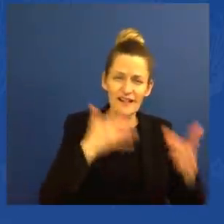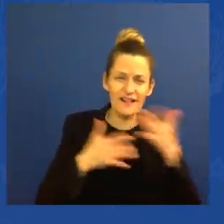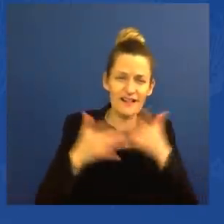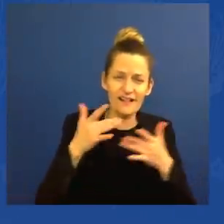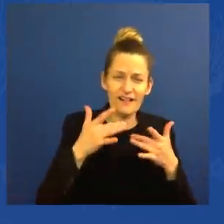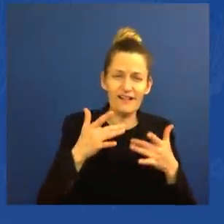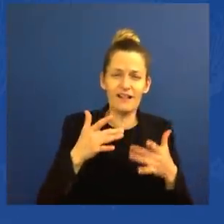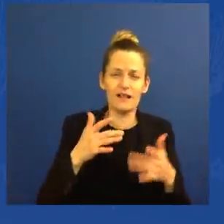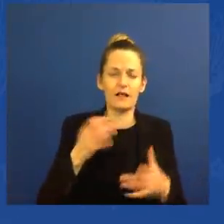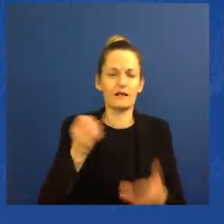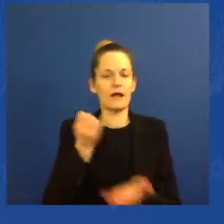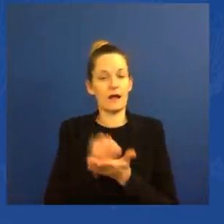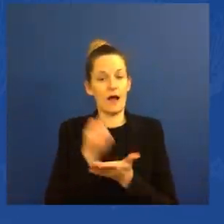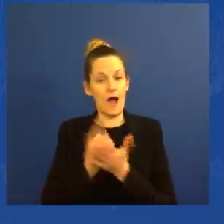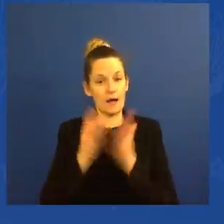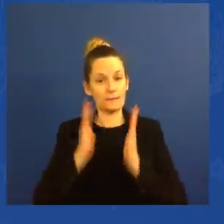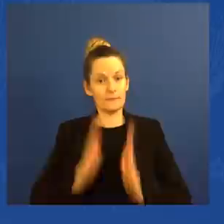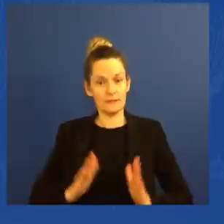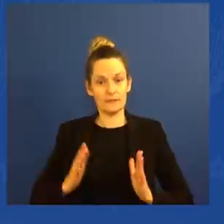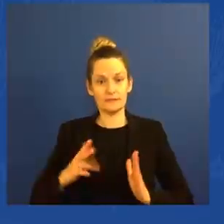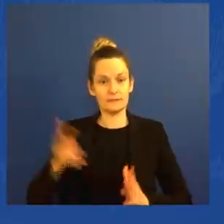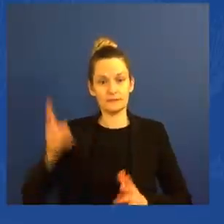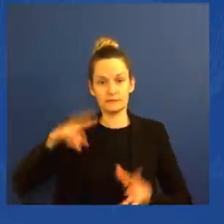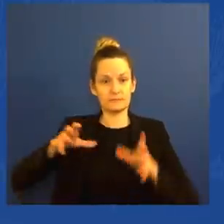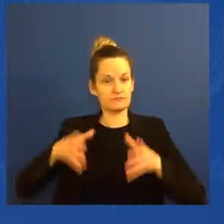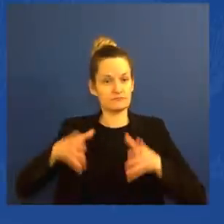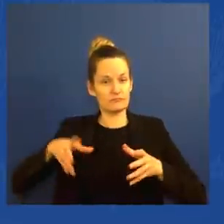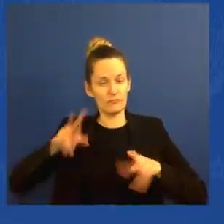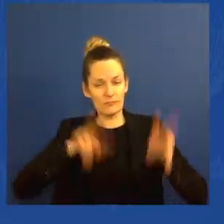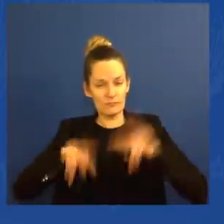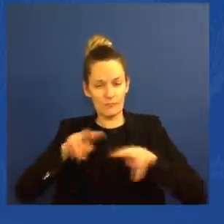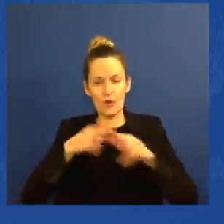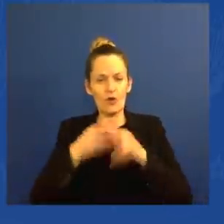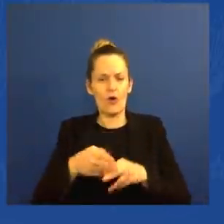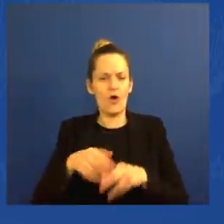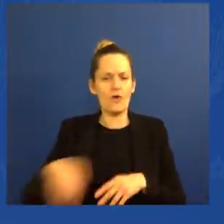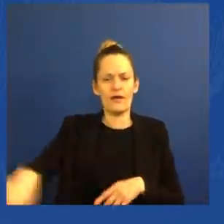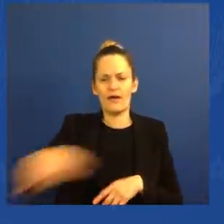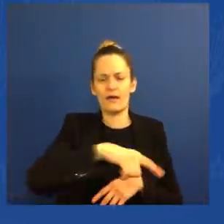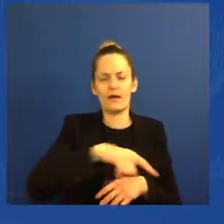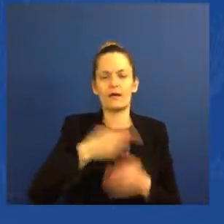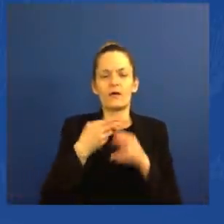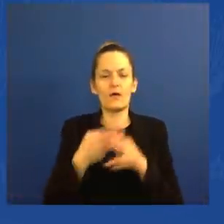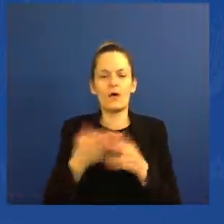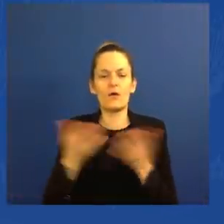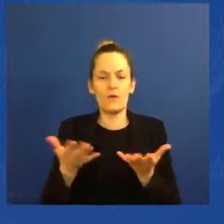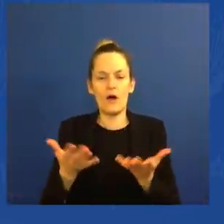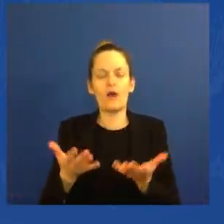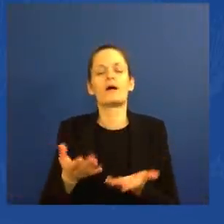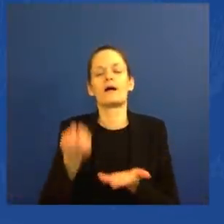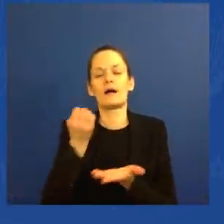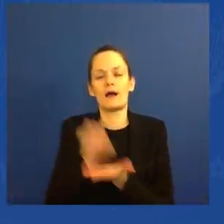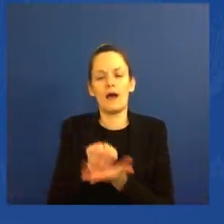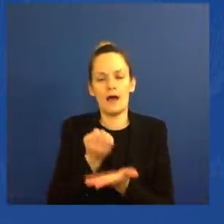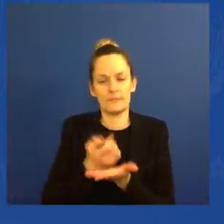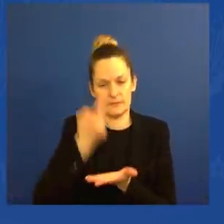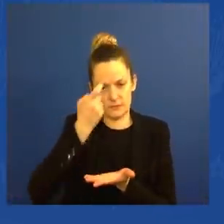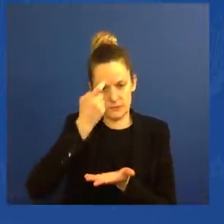scarring, chronic pain when the economy comes back, but some folks are still left behind,